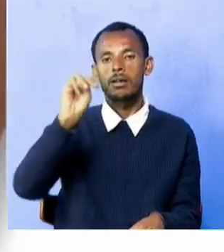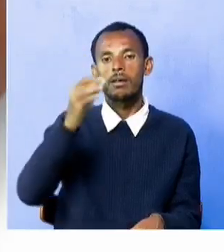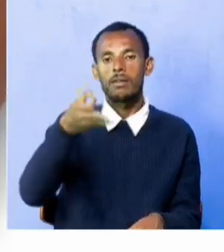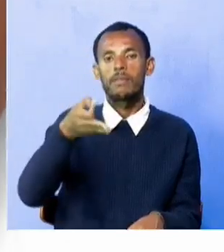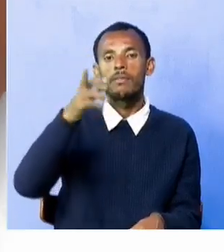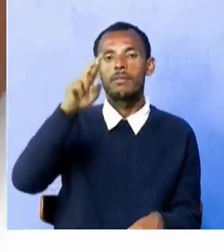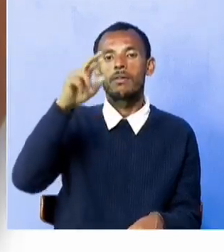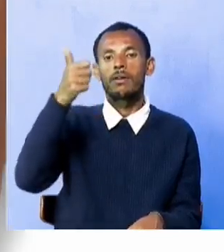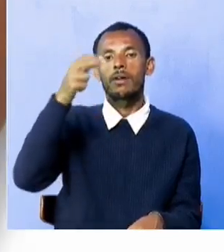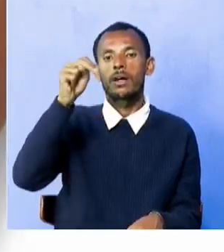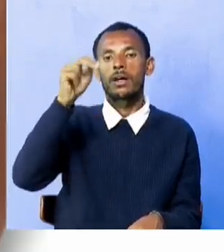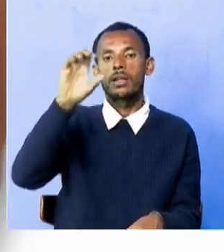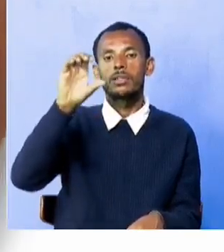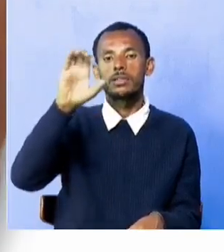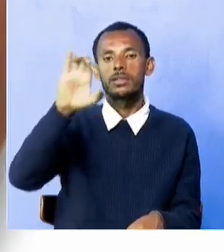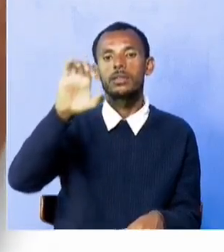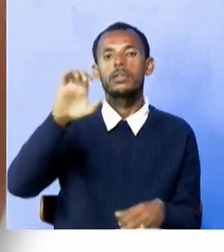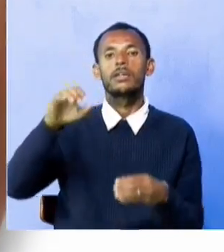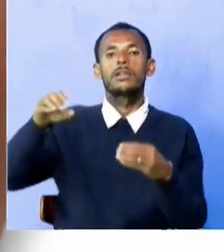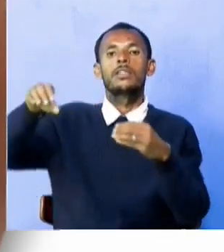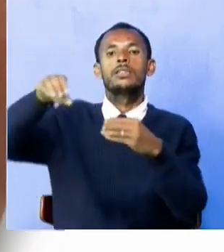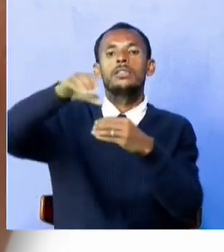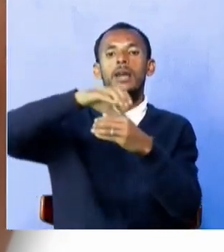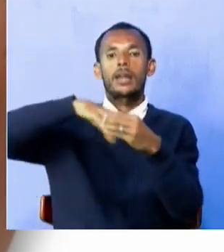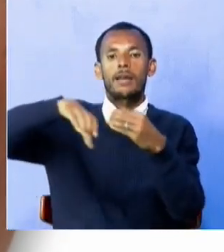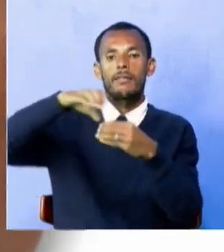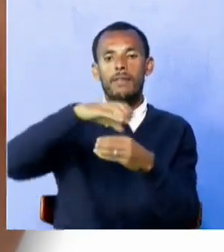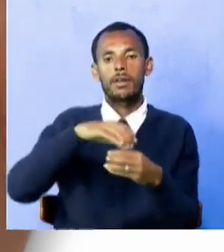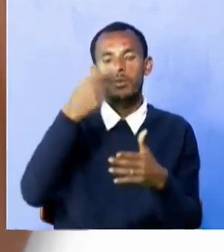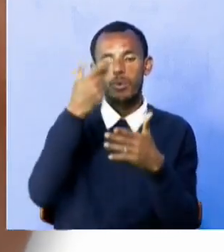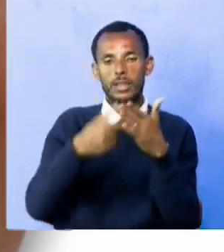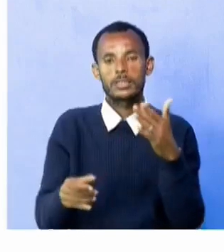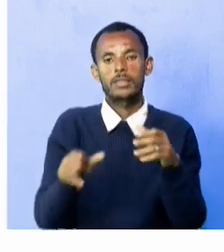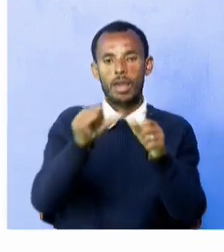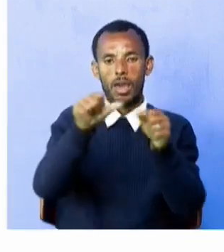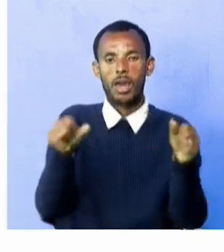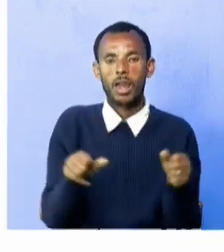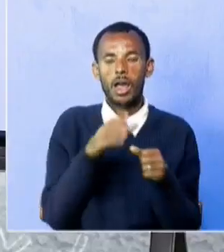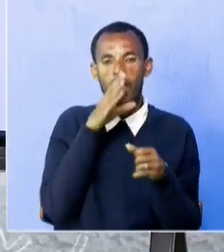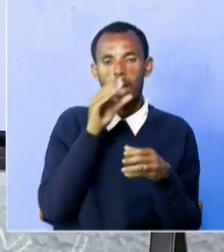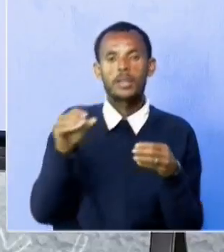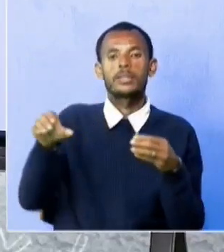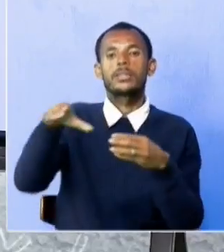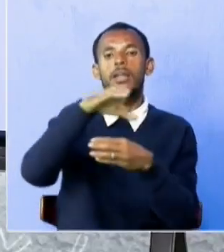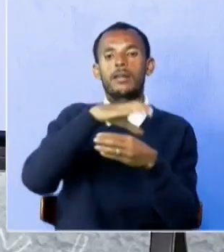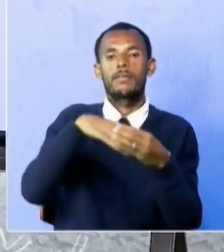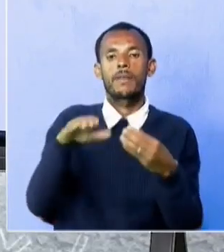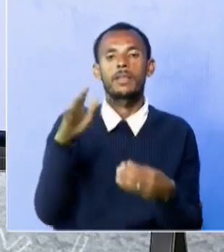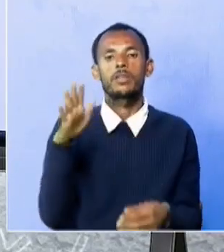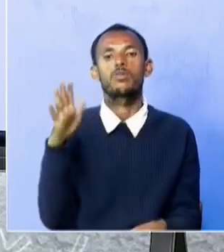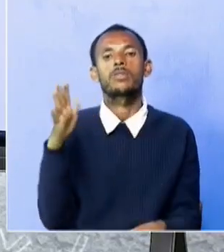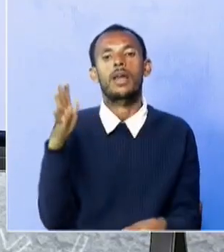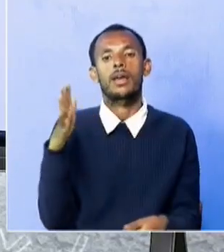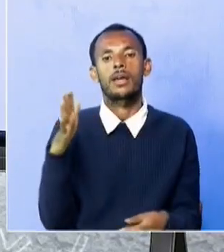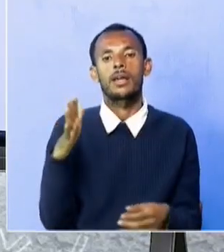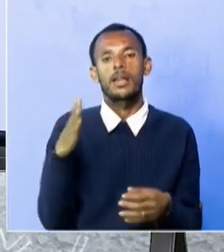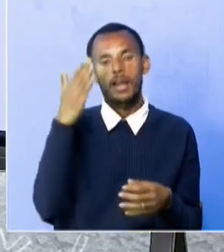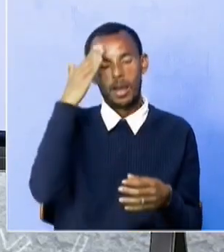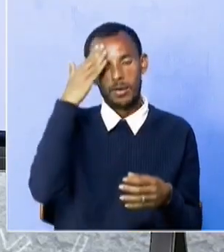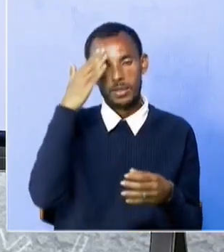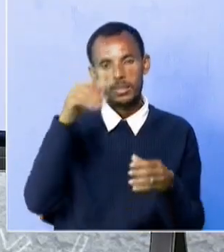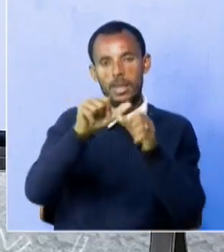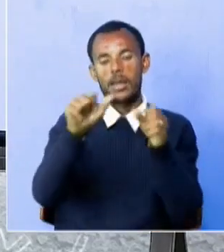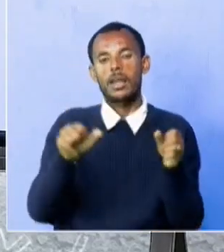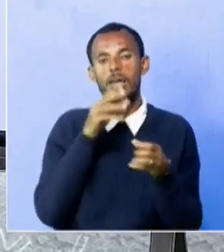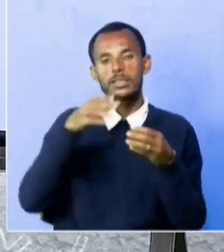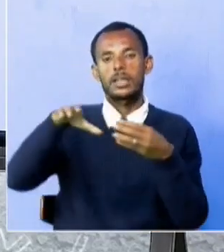Now let's see what the areas and circumference of a circle looks like. Because knowing the areas and circumference